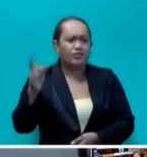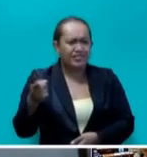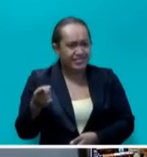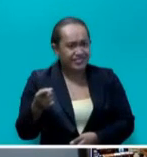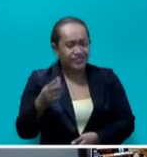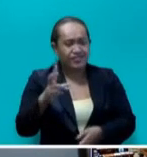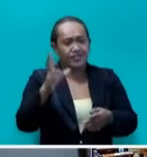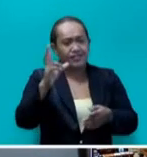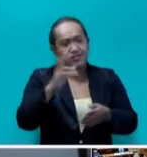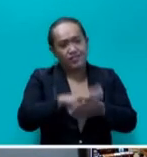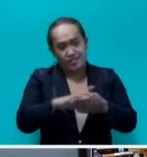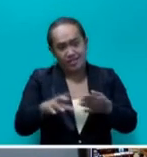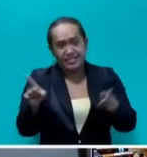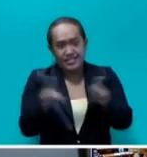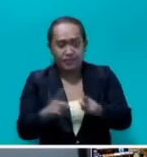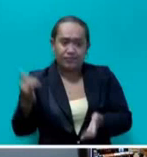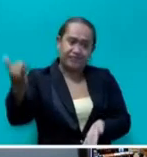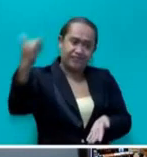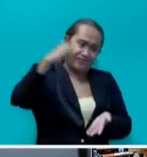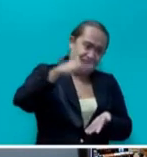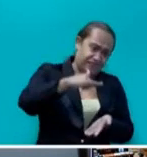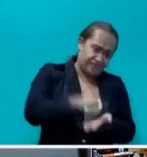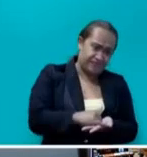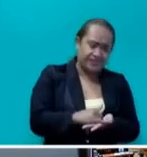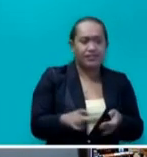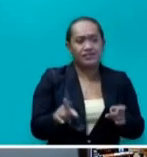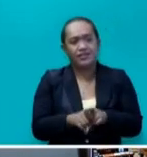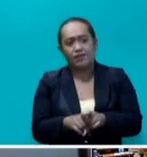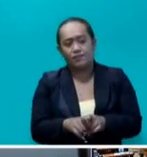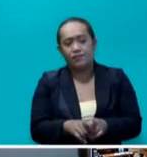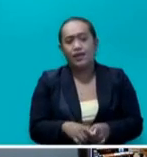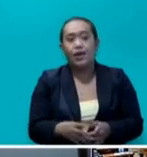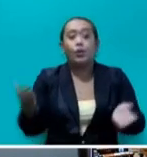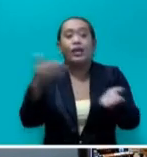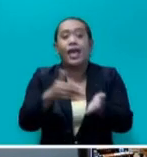passengers embarking in Fiji. Introduction of additional allowance for unaccompanied luggage at a